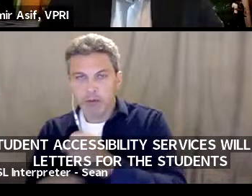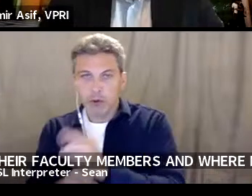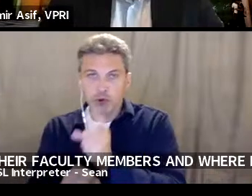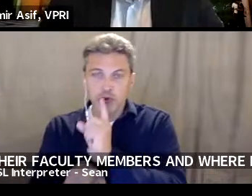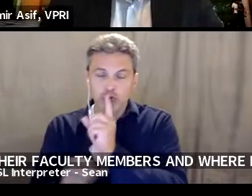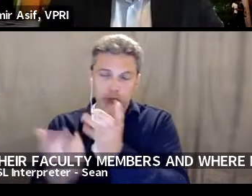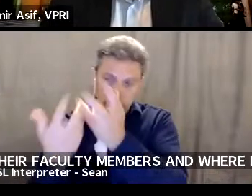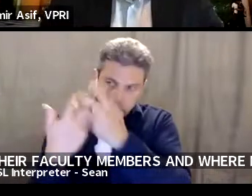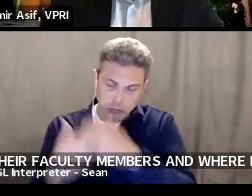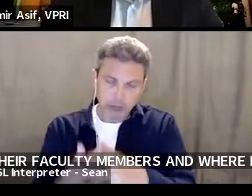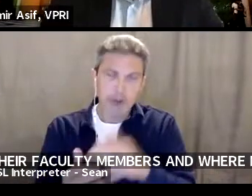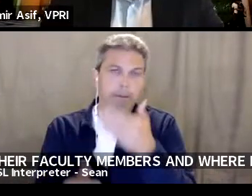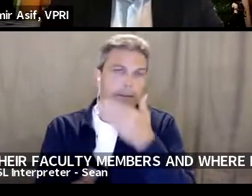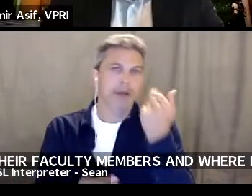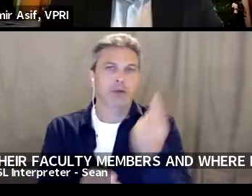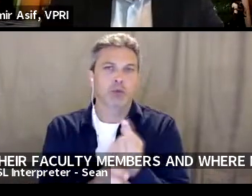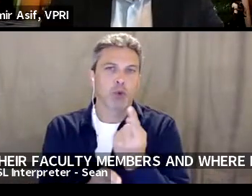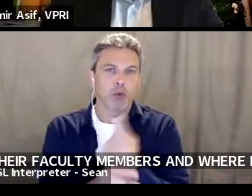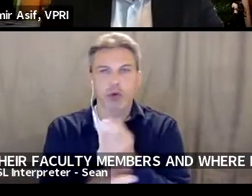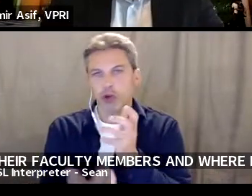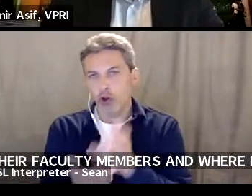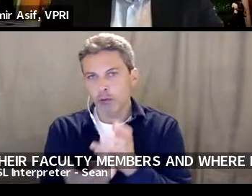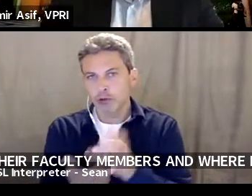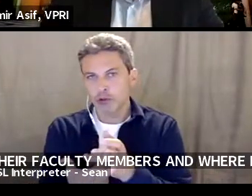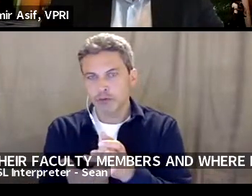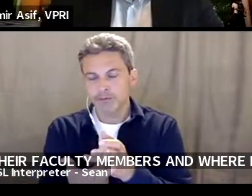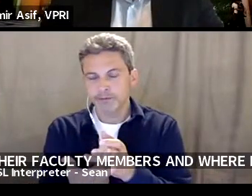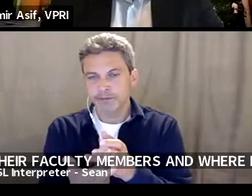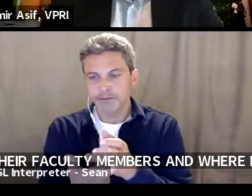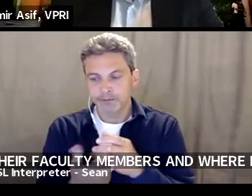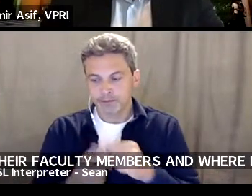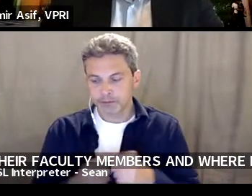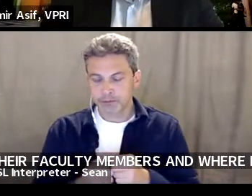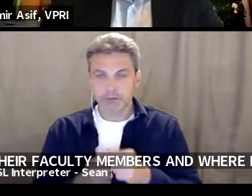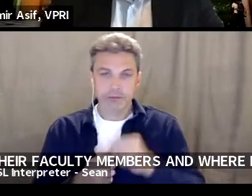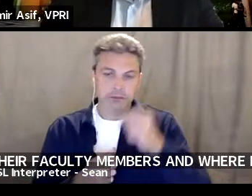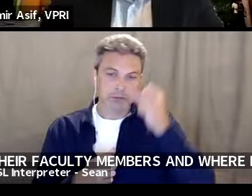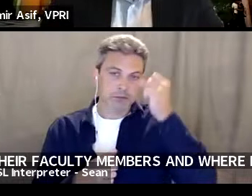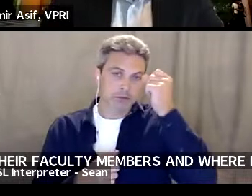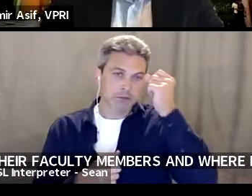appropriate accommodation. With some of the technology,